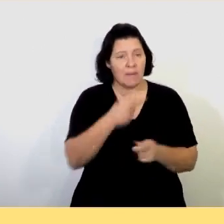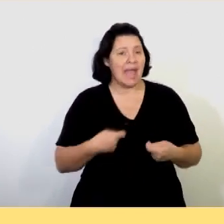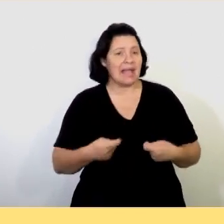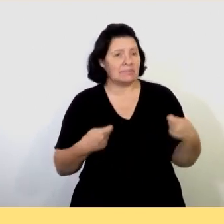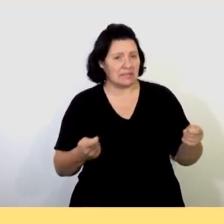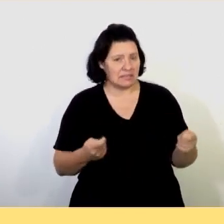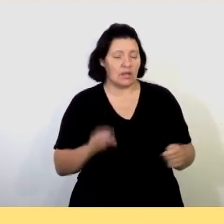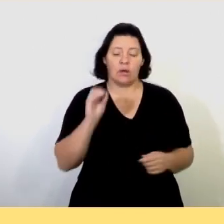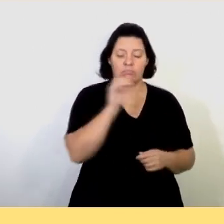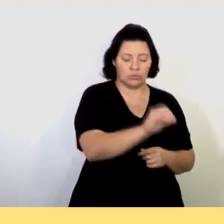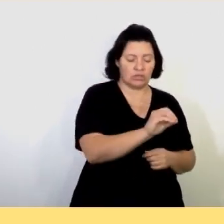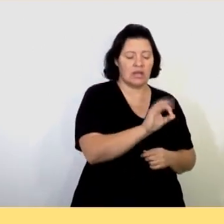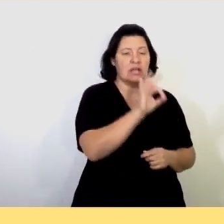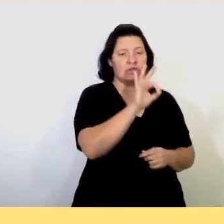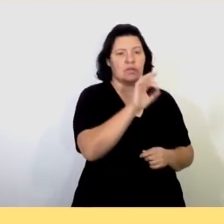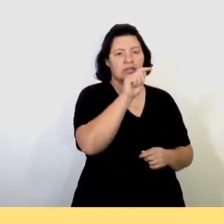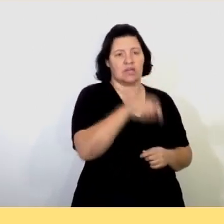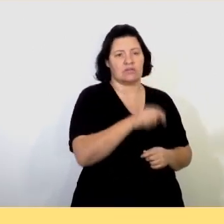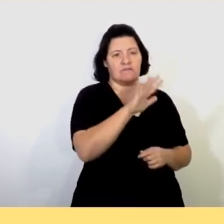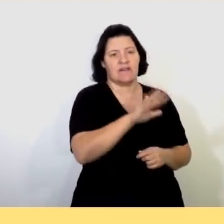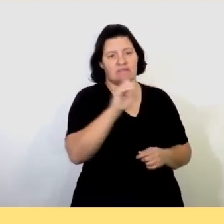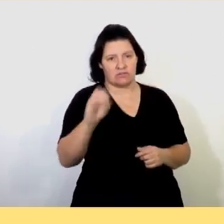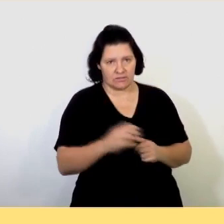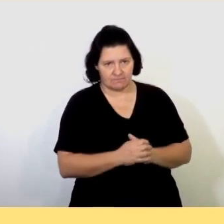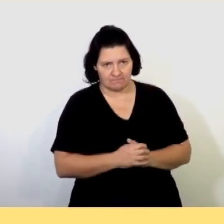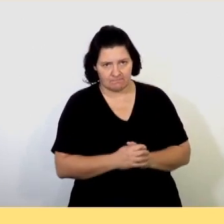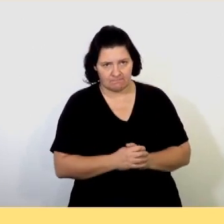remember, it's an expense, so you also see it on the debit side,